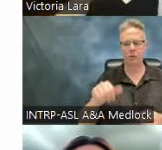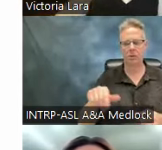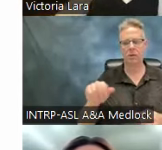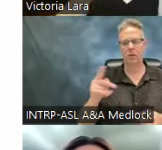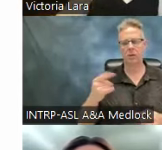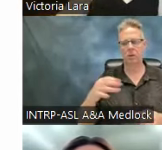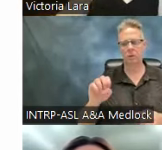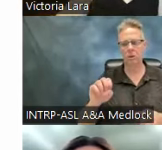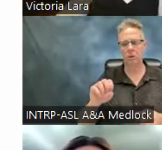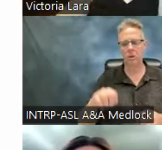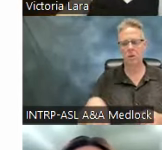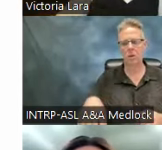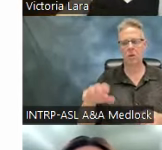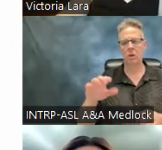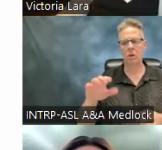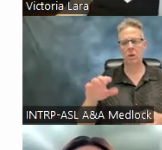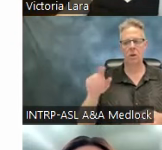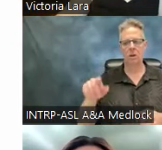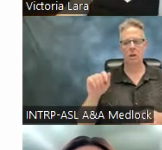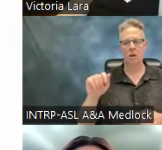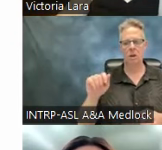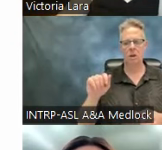Angie, and Ajay,